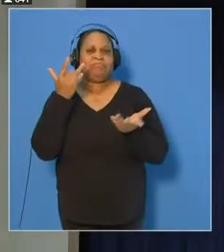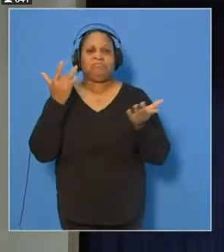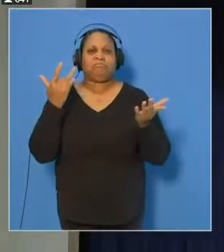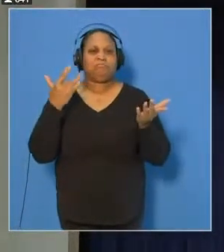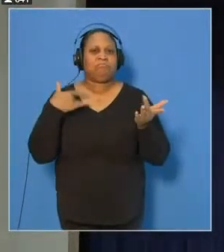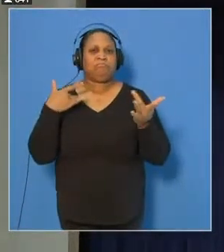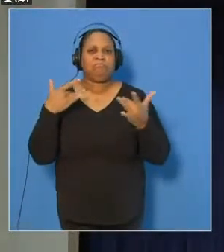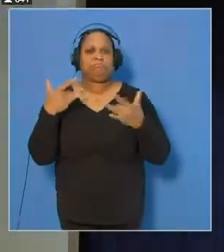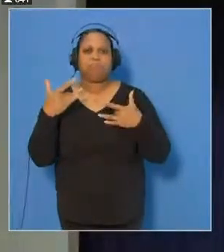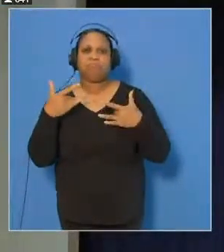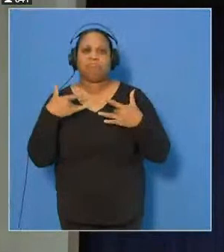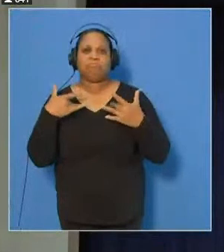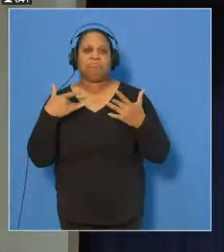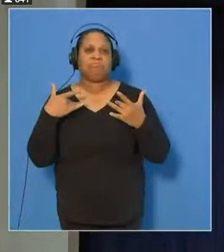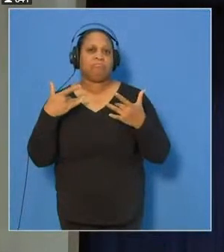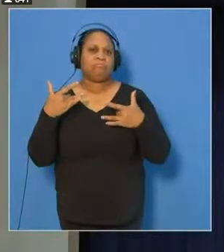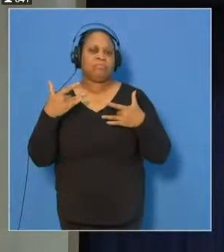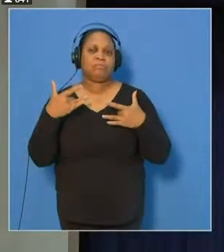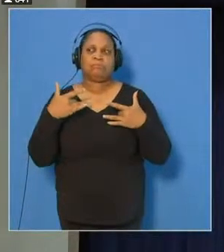you taking